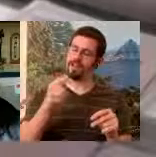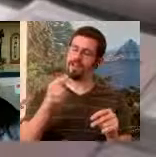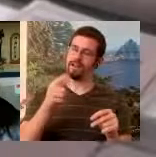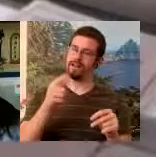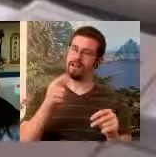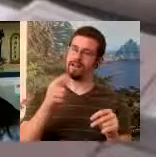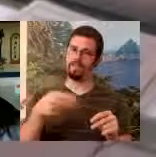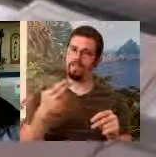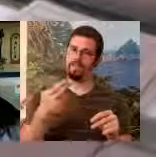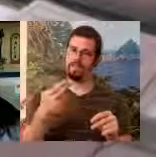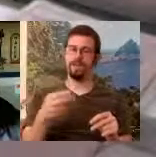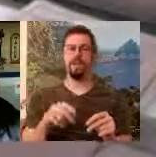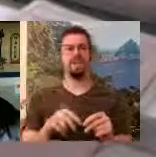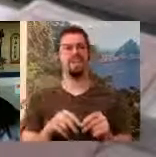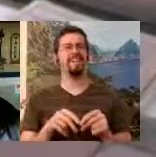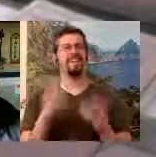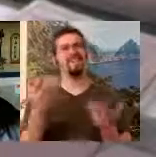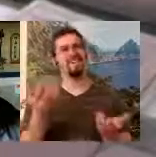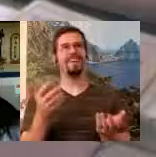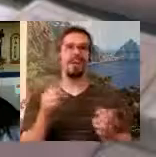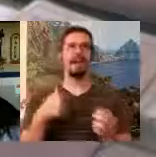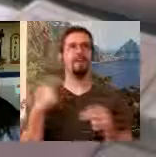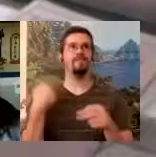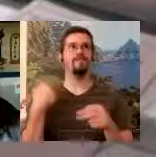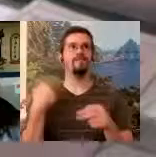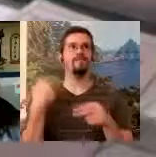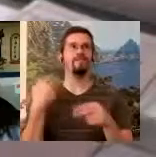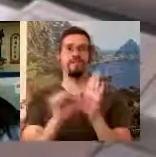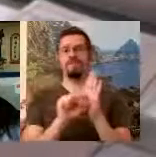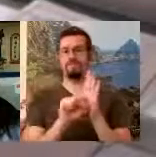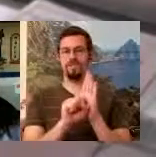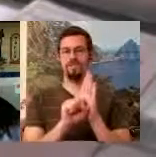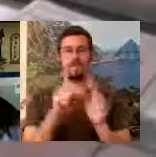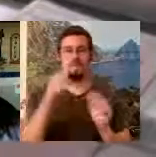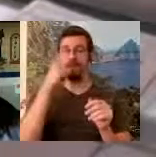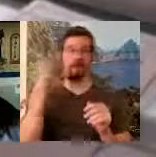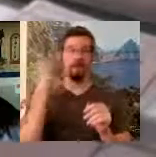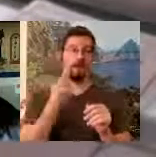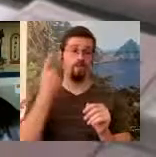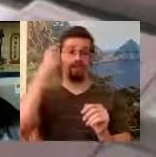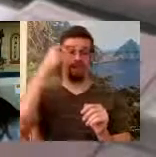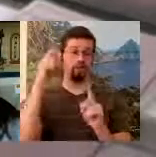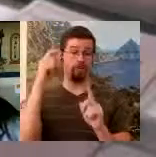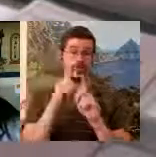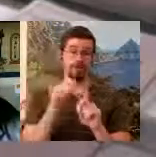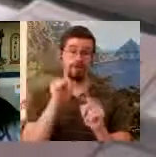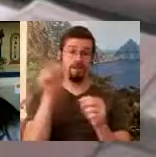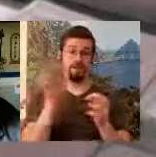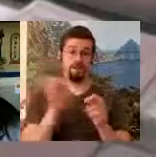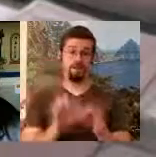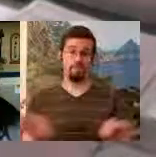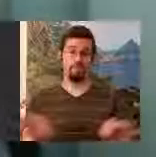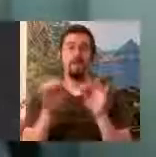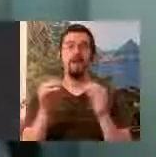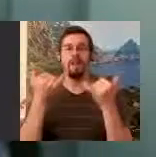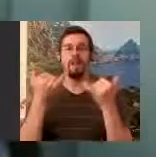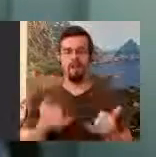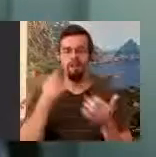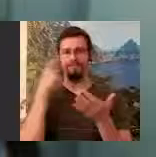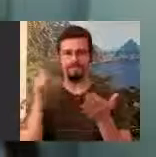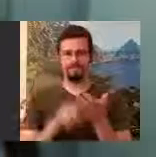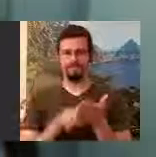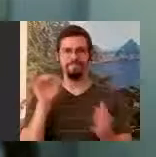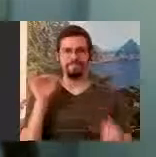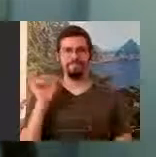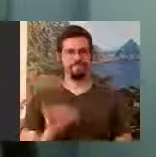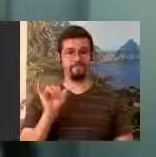been kind of comical, I feel, over the years, because I always thought terminology didn't matter very much. But now I'm starting to realize that